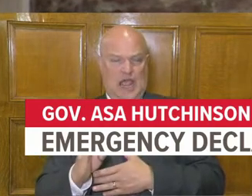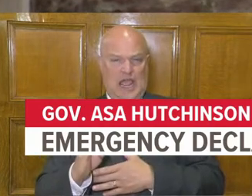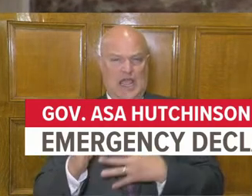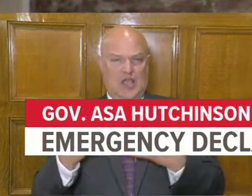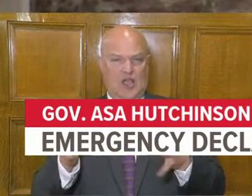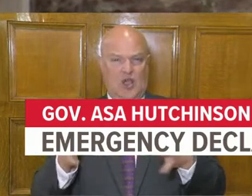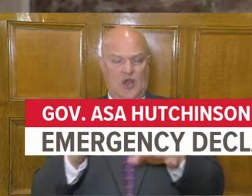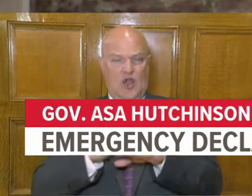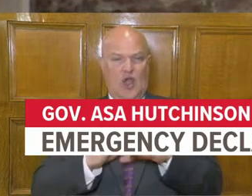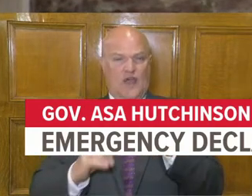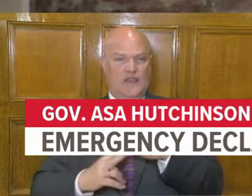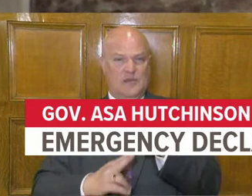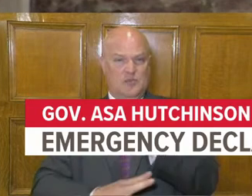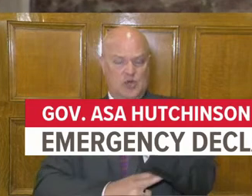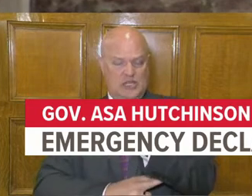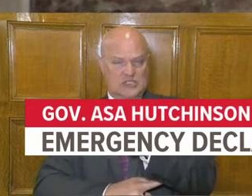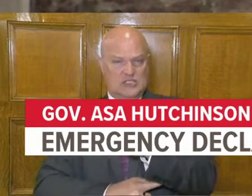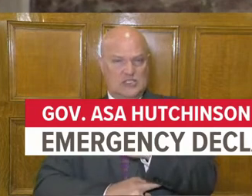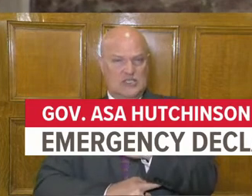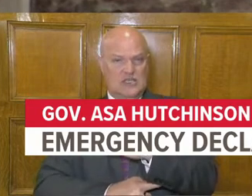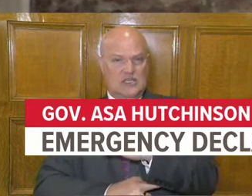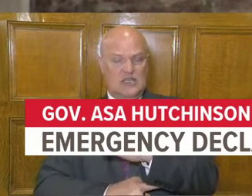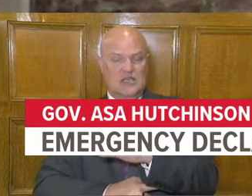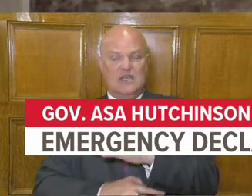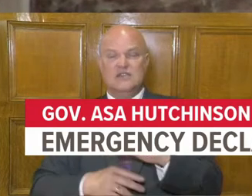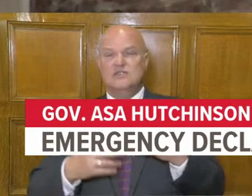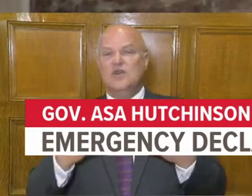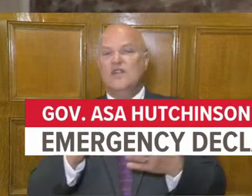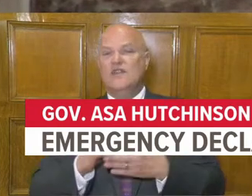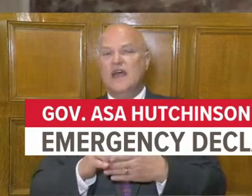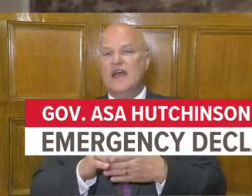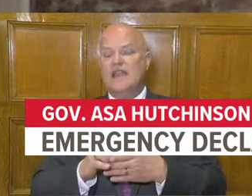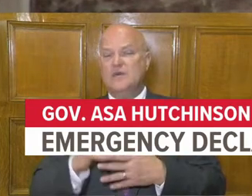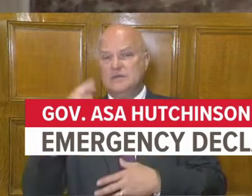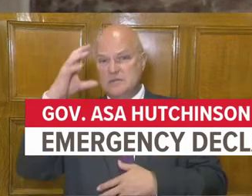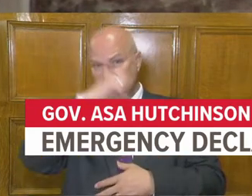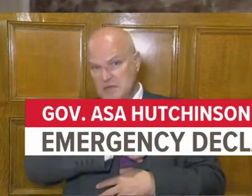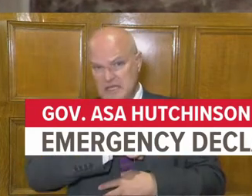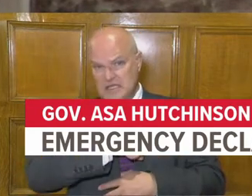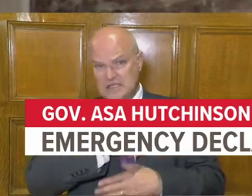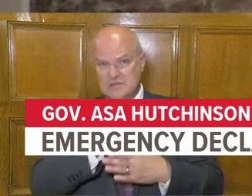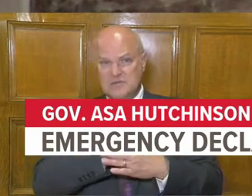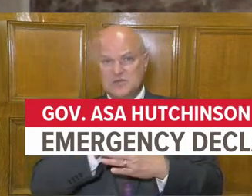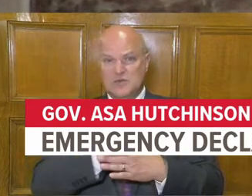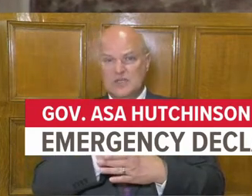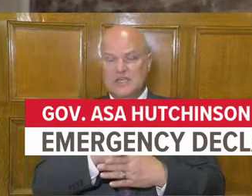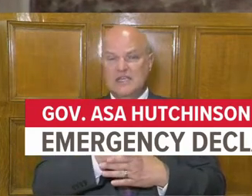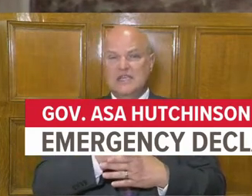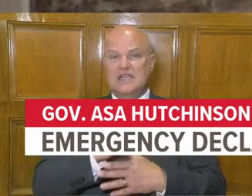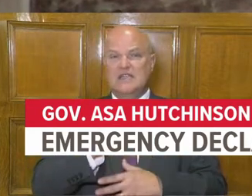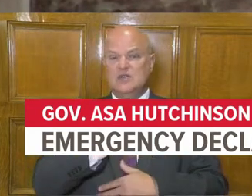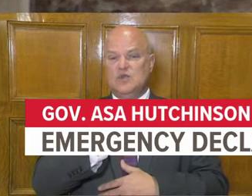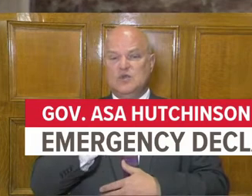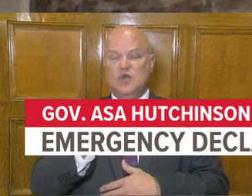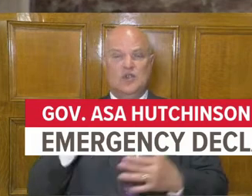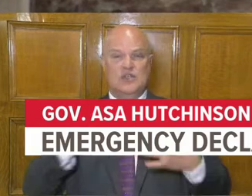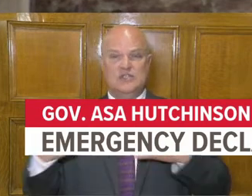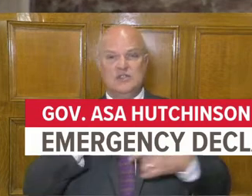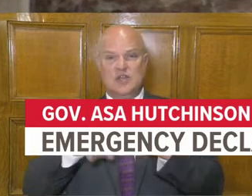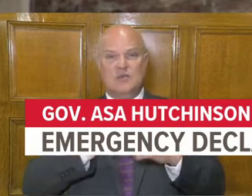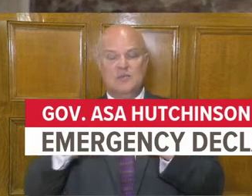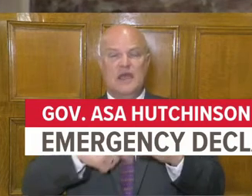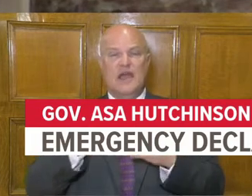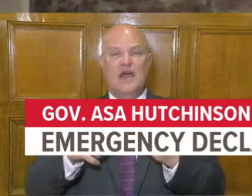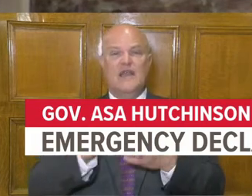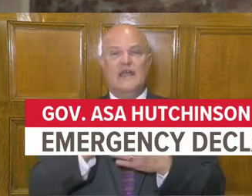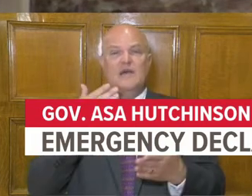the crack on the bridge. Given the fact that it was missed 2019, 2020, are you concerned about the possibility